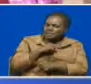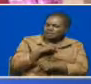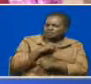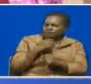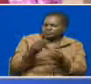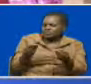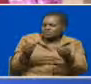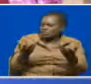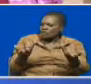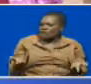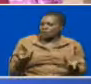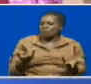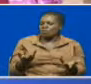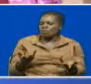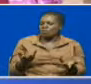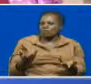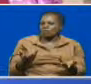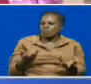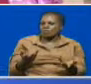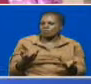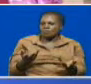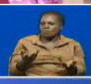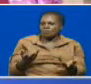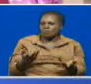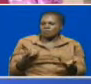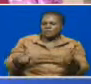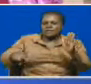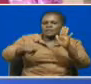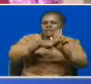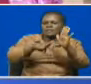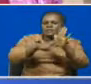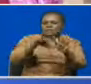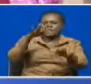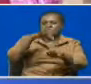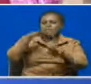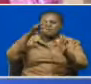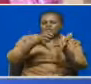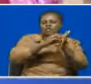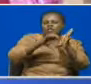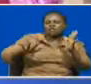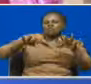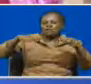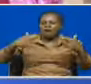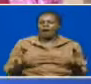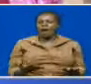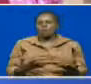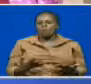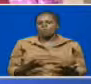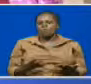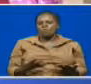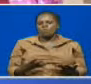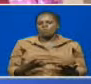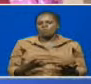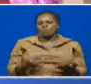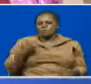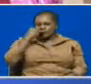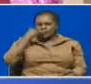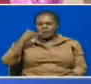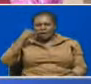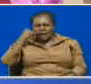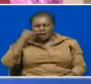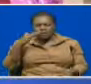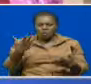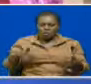work towards negating the negative effects of the exposure to drugs, to that sort